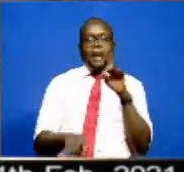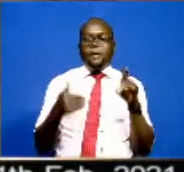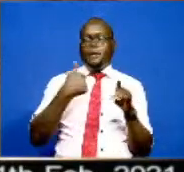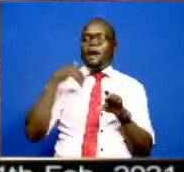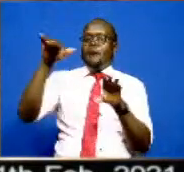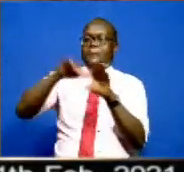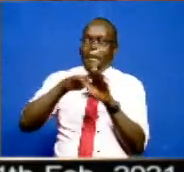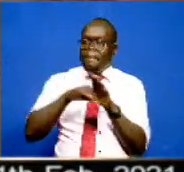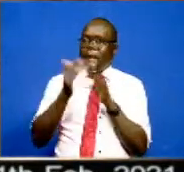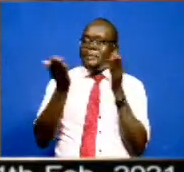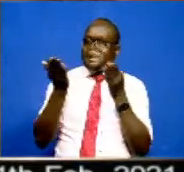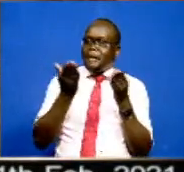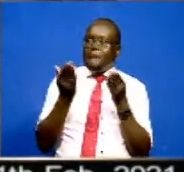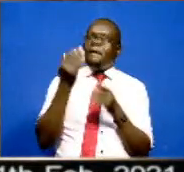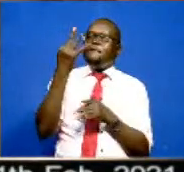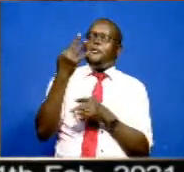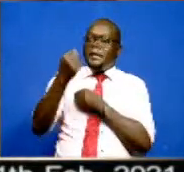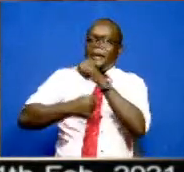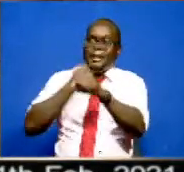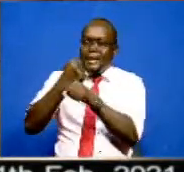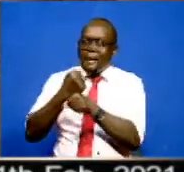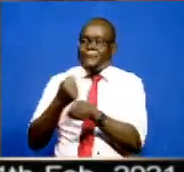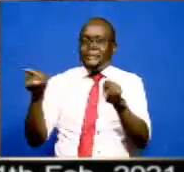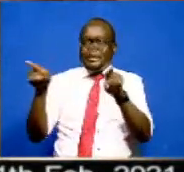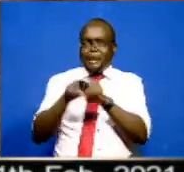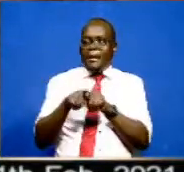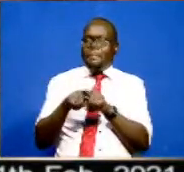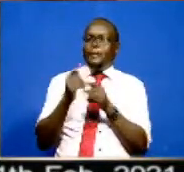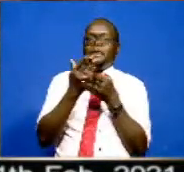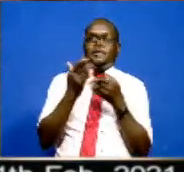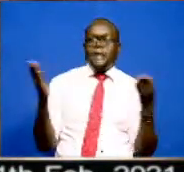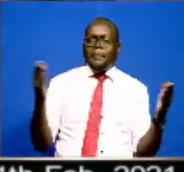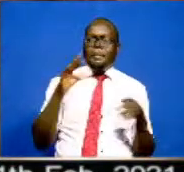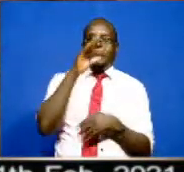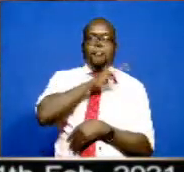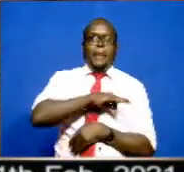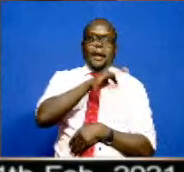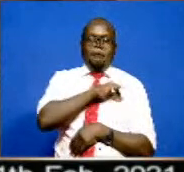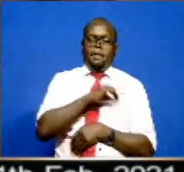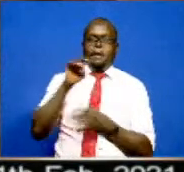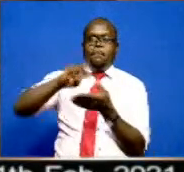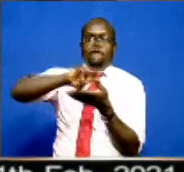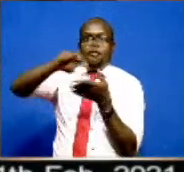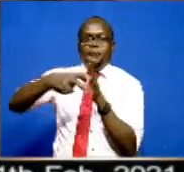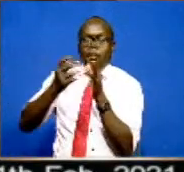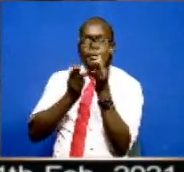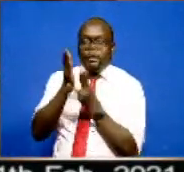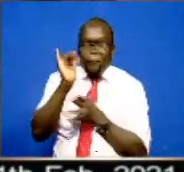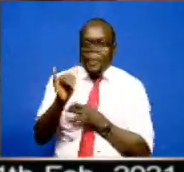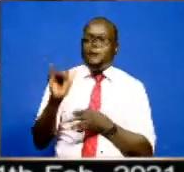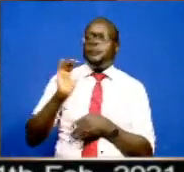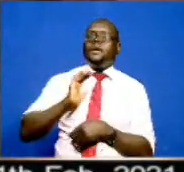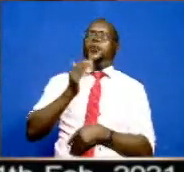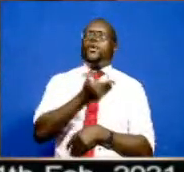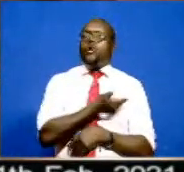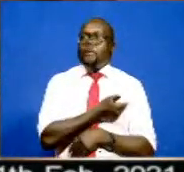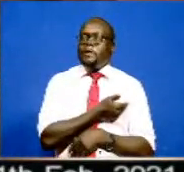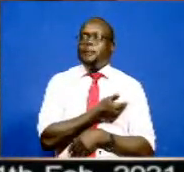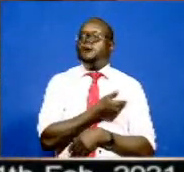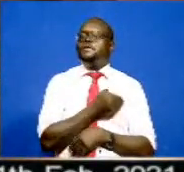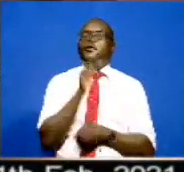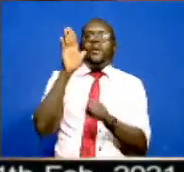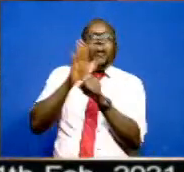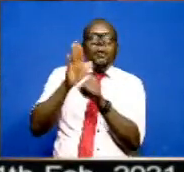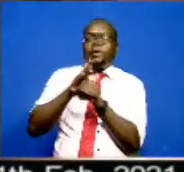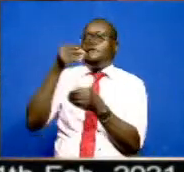members who have served for 3 good years. Some of them have benefited from projects through that committee, Mr. Speaker, of enormous amount, Mr.